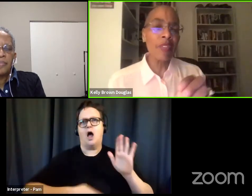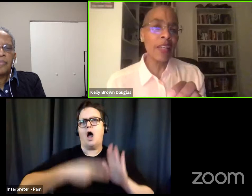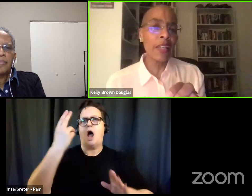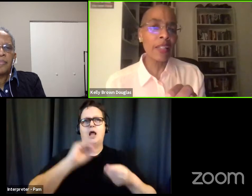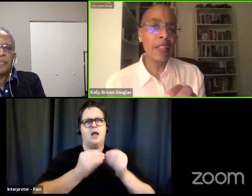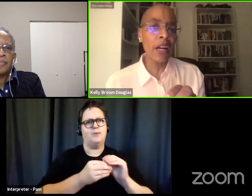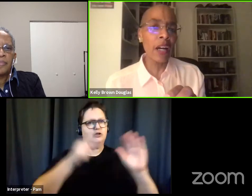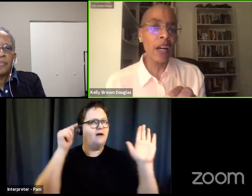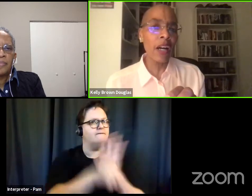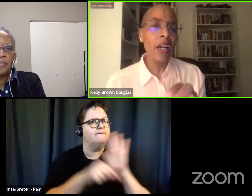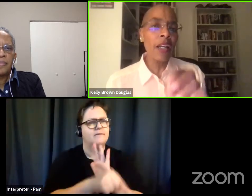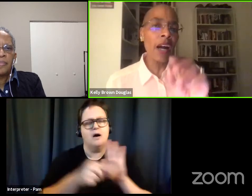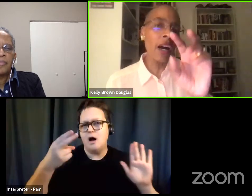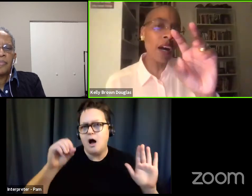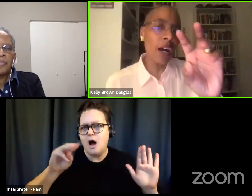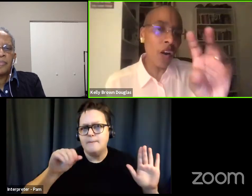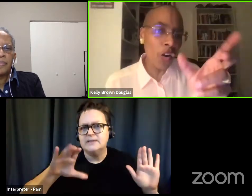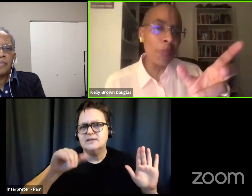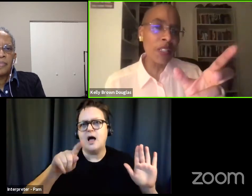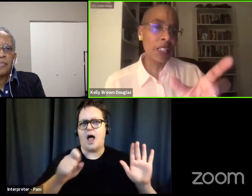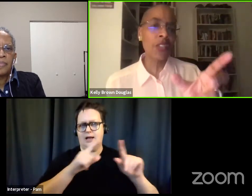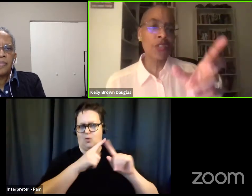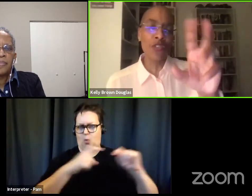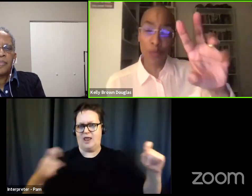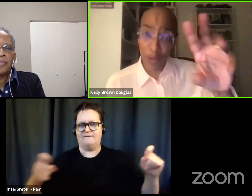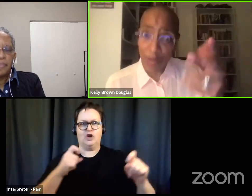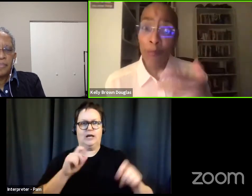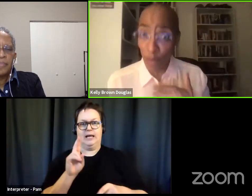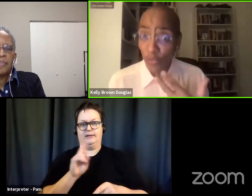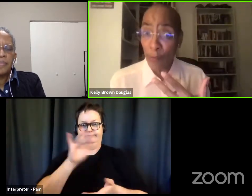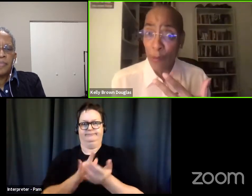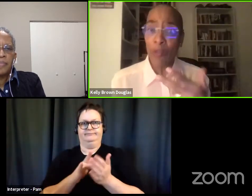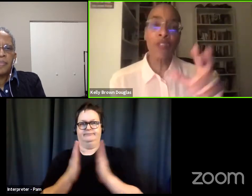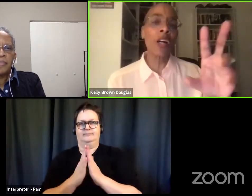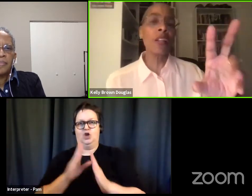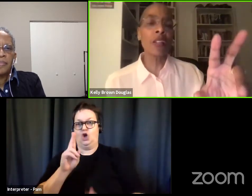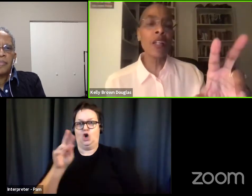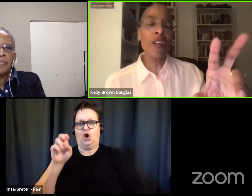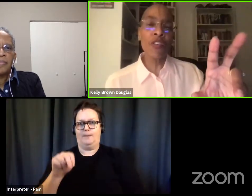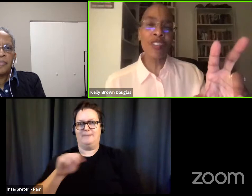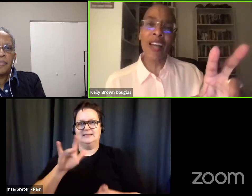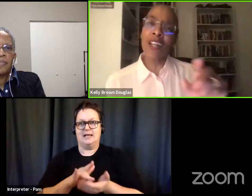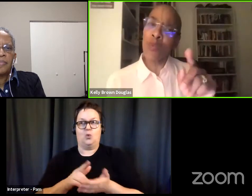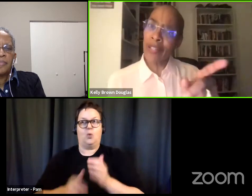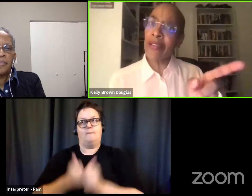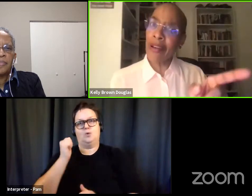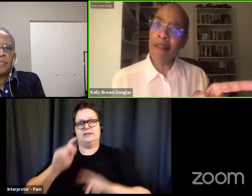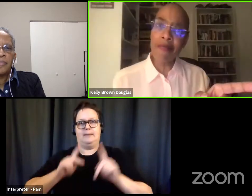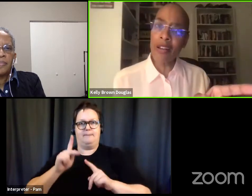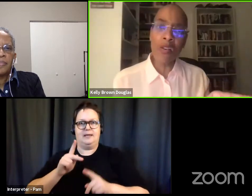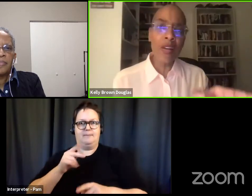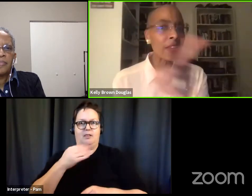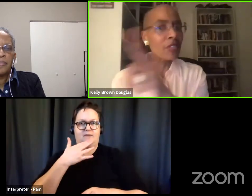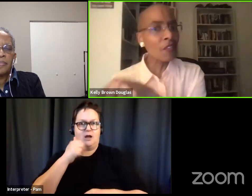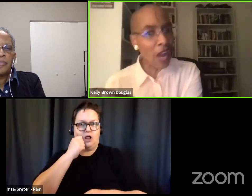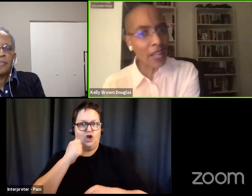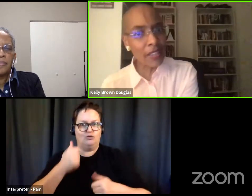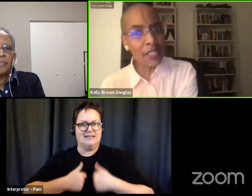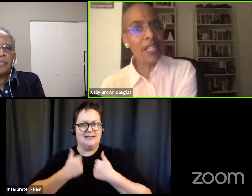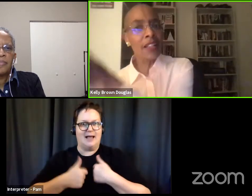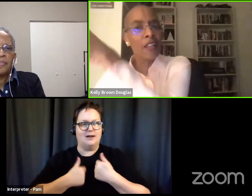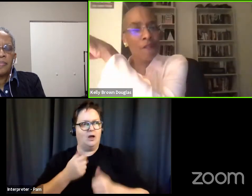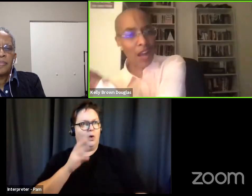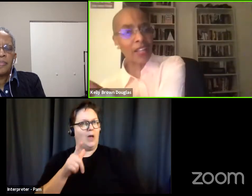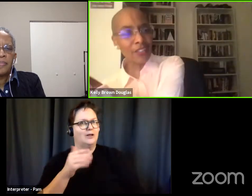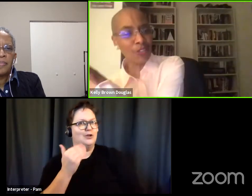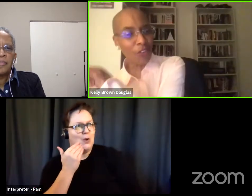cetera, in urban centers where mostly people of color reside. Well, you know, no, that's the